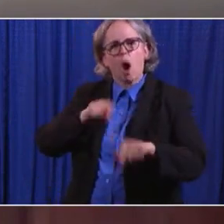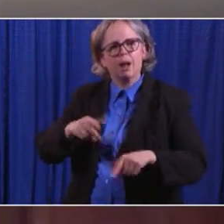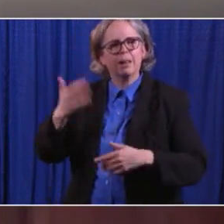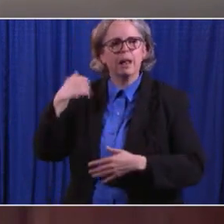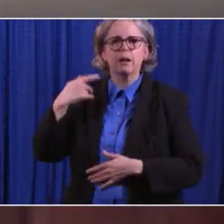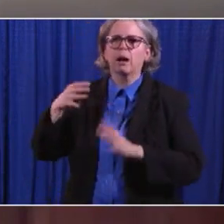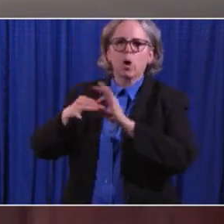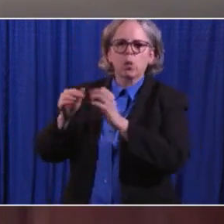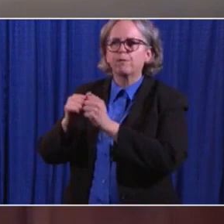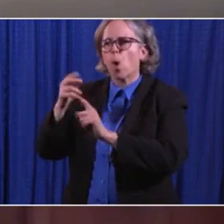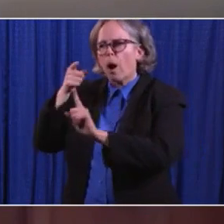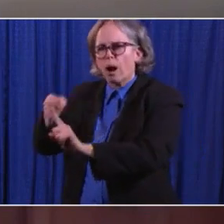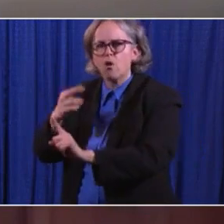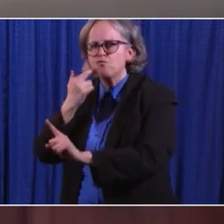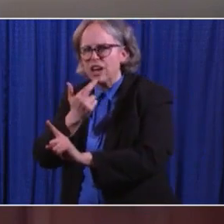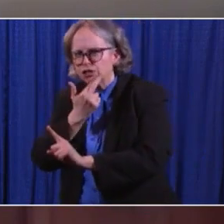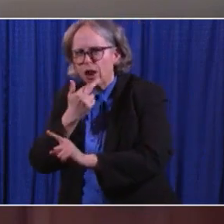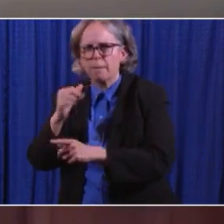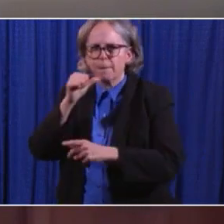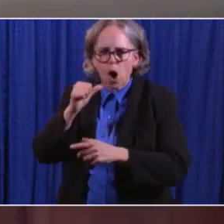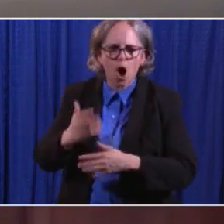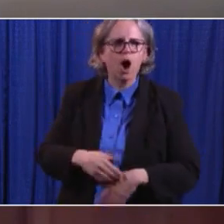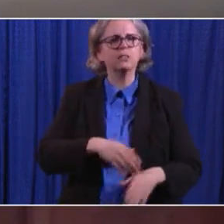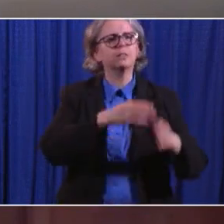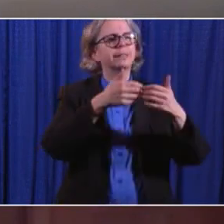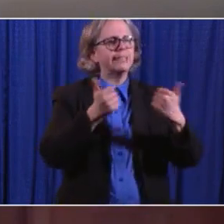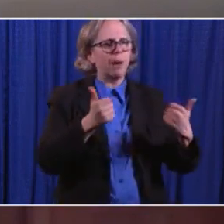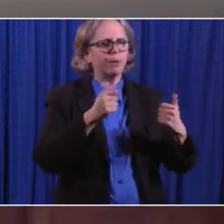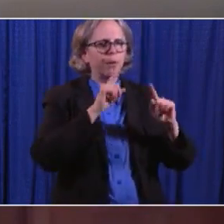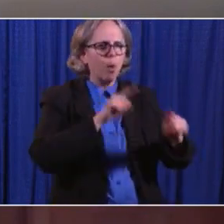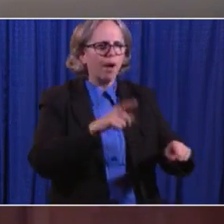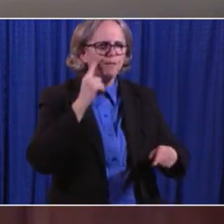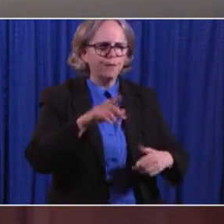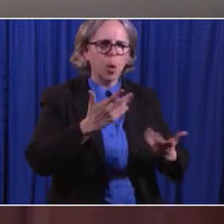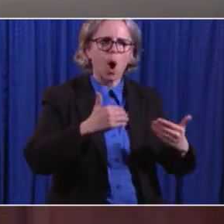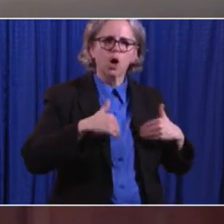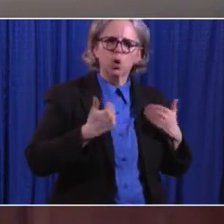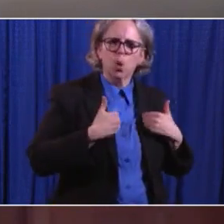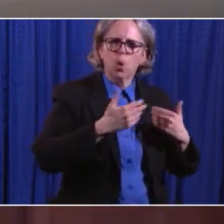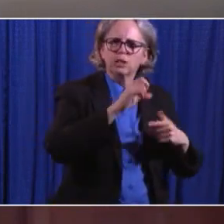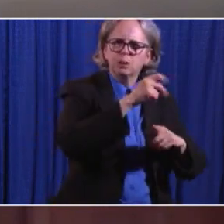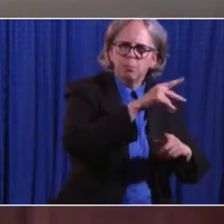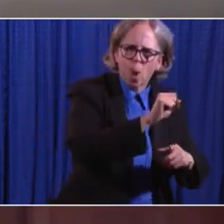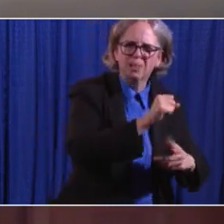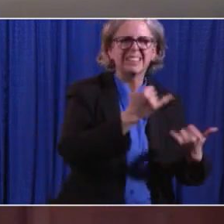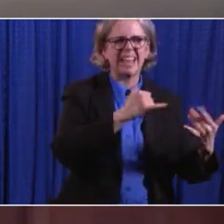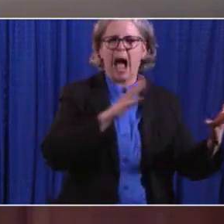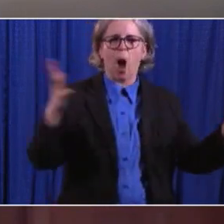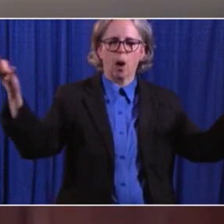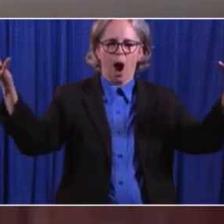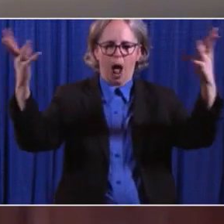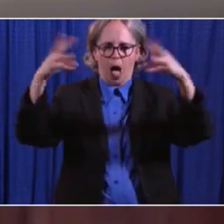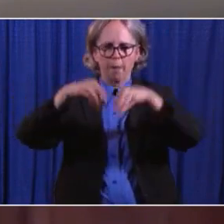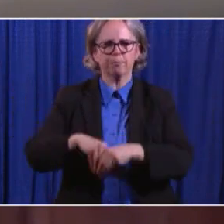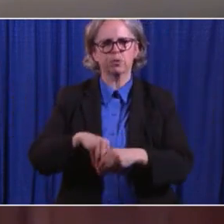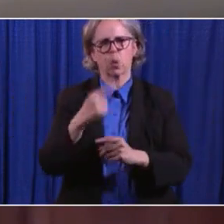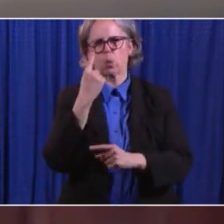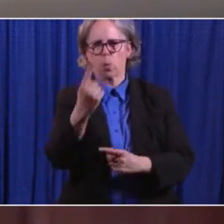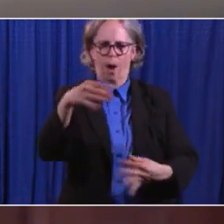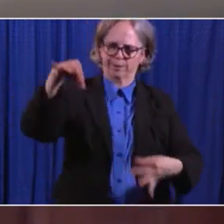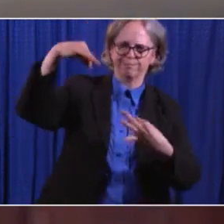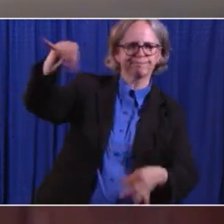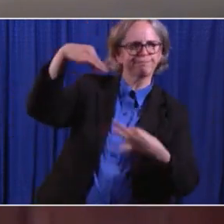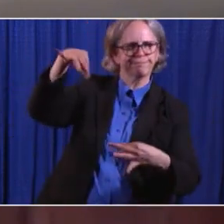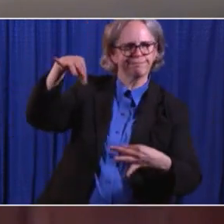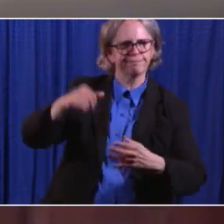requirements for youth and collegiate sports. There'll be a second concurrent order with that outlines all of those. There'll also be just a